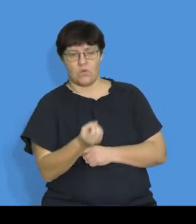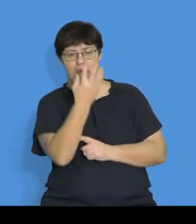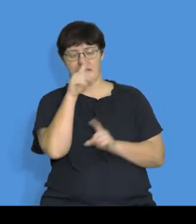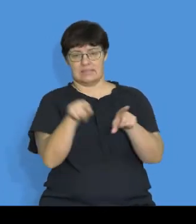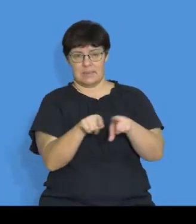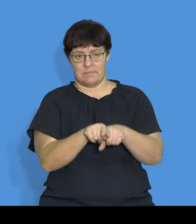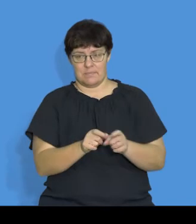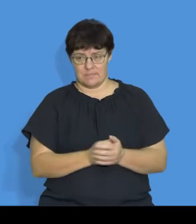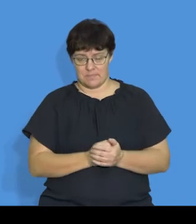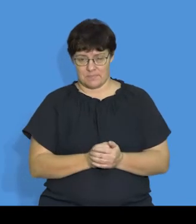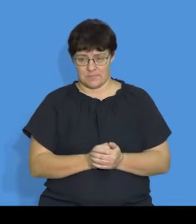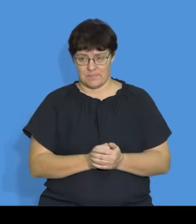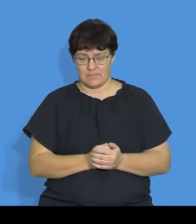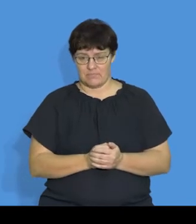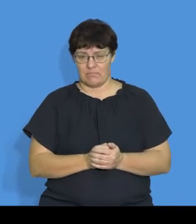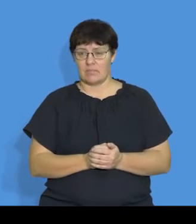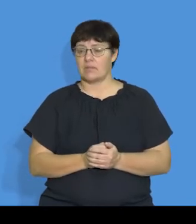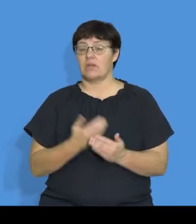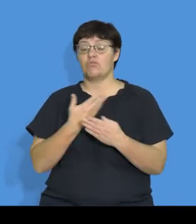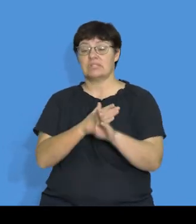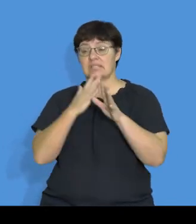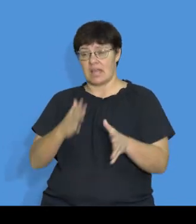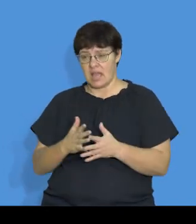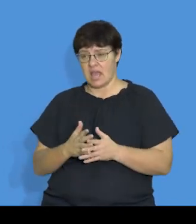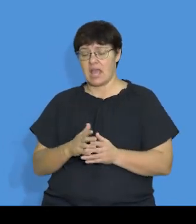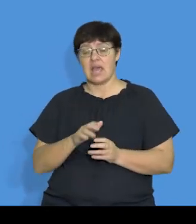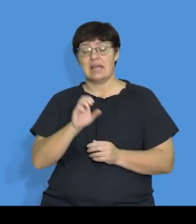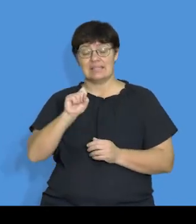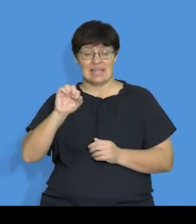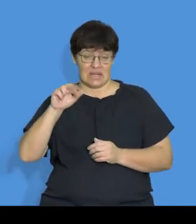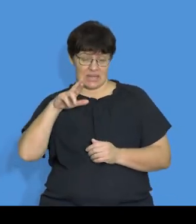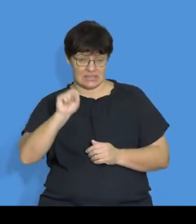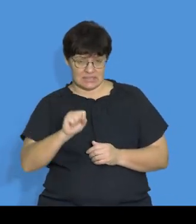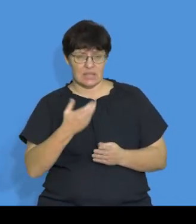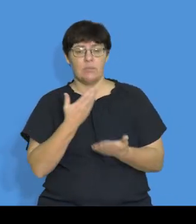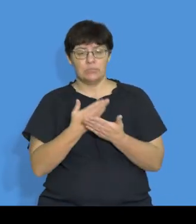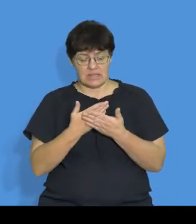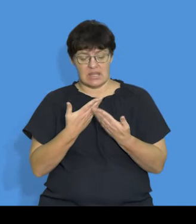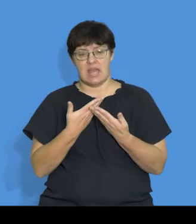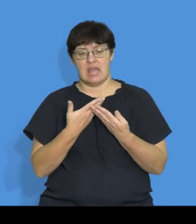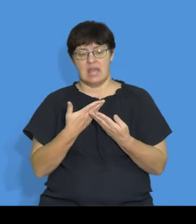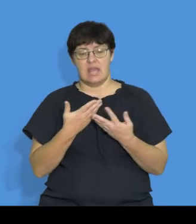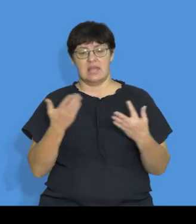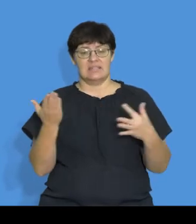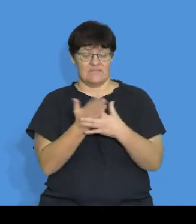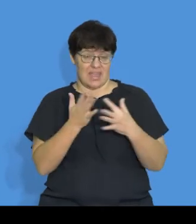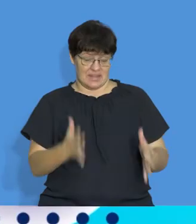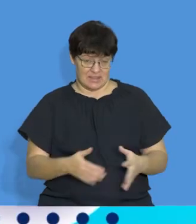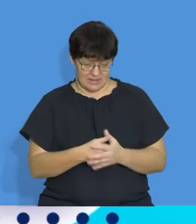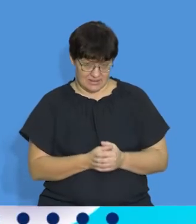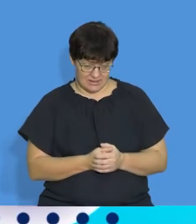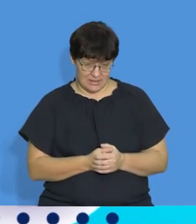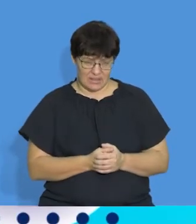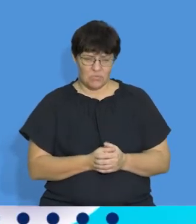in this case. So resistors in series are potential dividers. Now this takes us back to some of the stuff that we